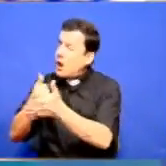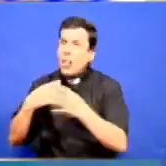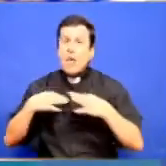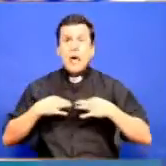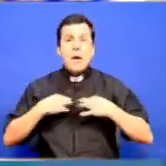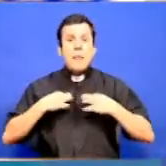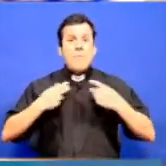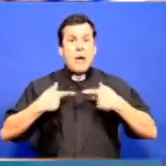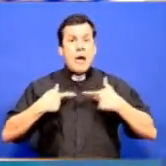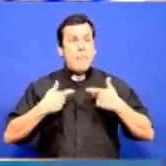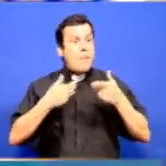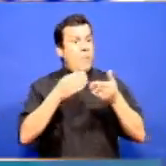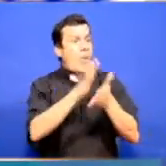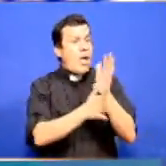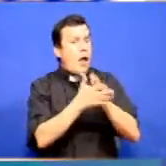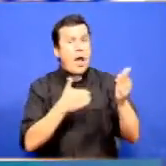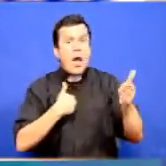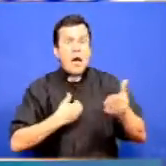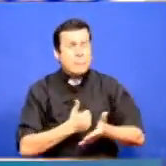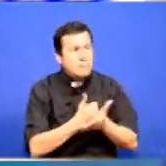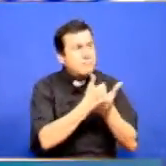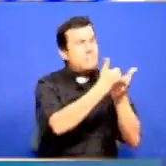and giving water to the thirsty.